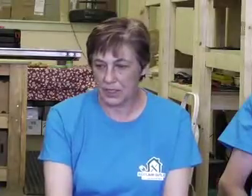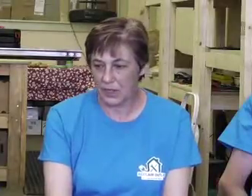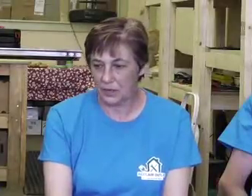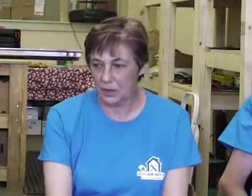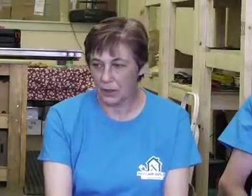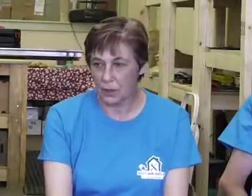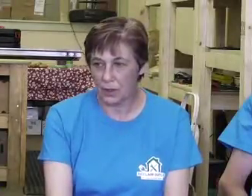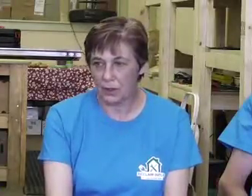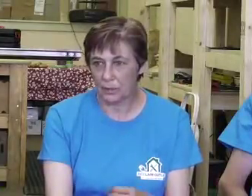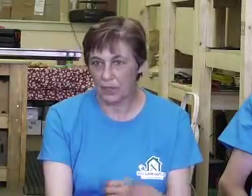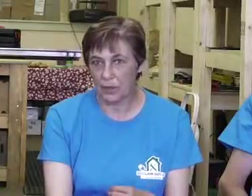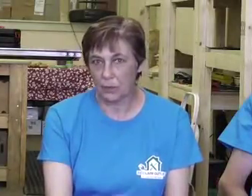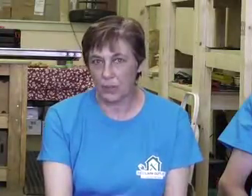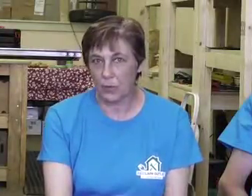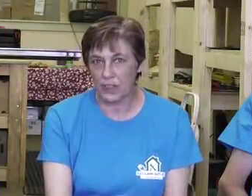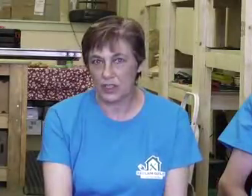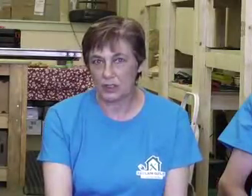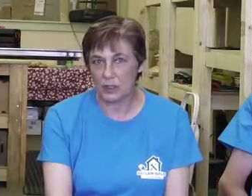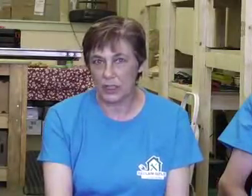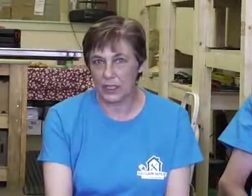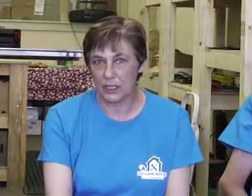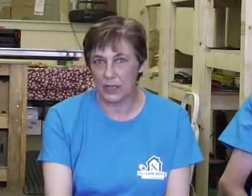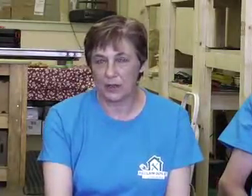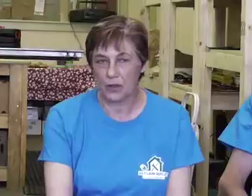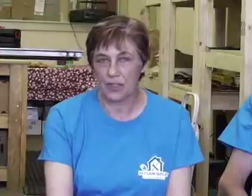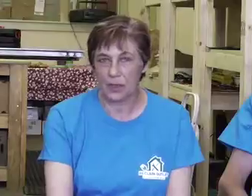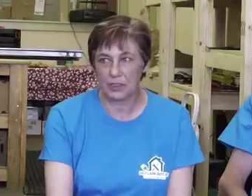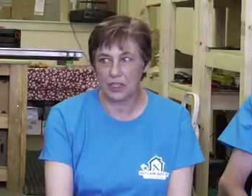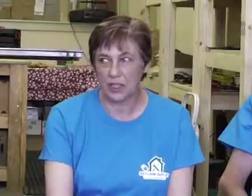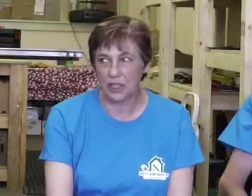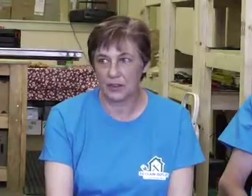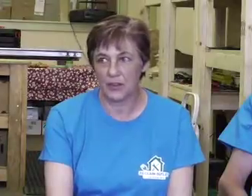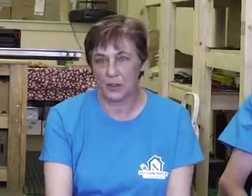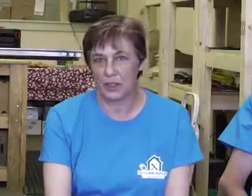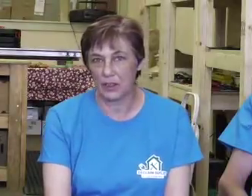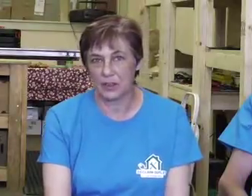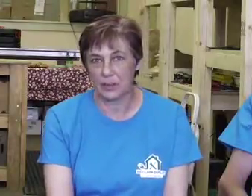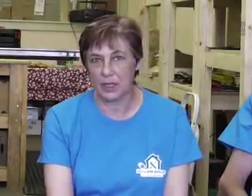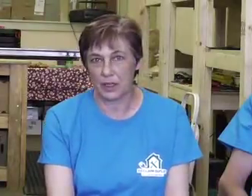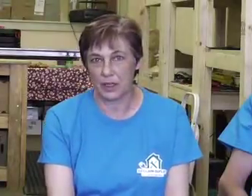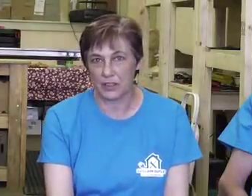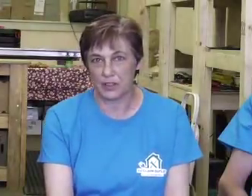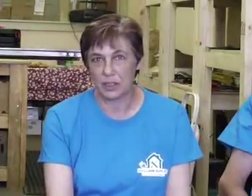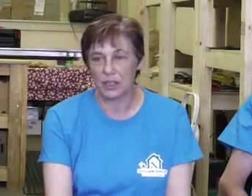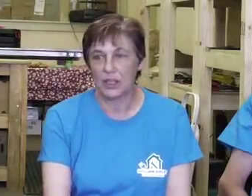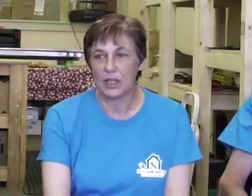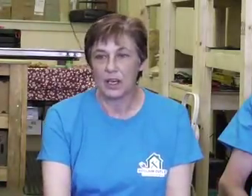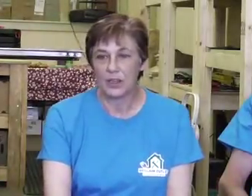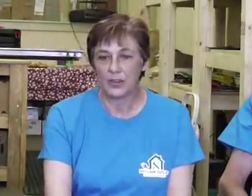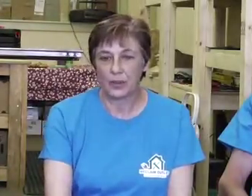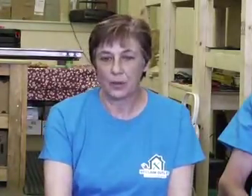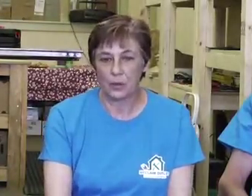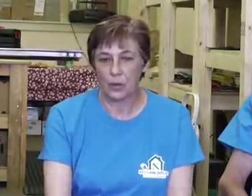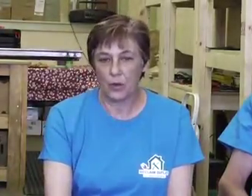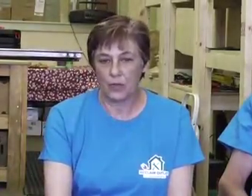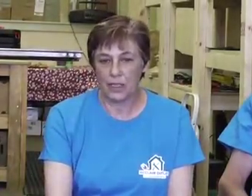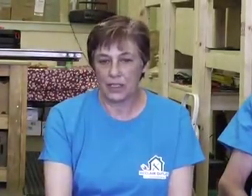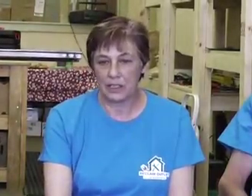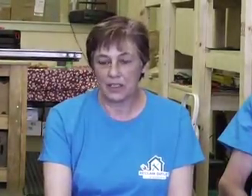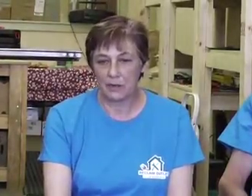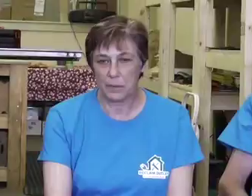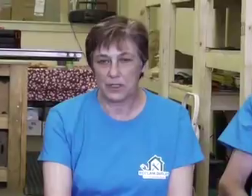members that work, but they only work 1 shift a week. And they're only able to get $120 a month extra. Yeah. So